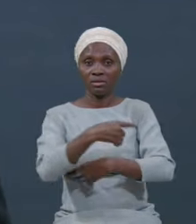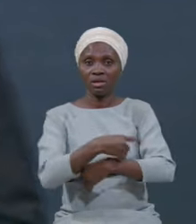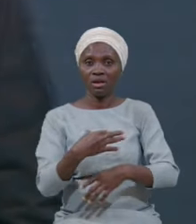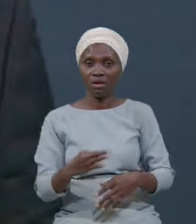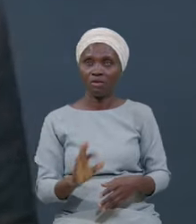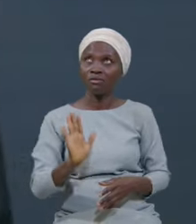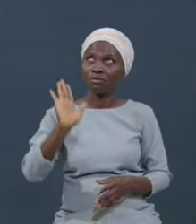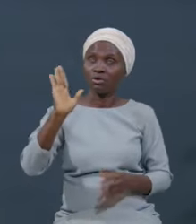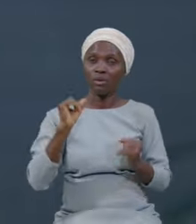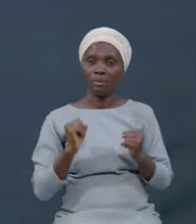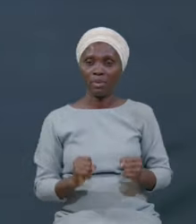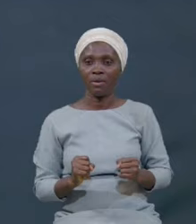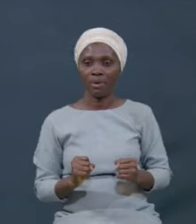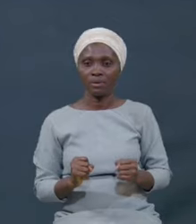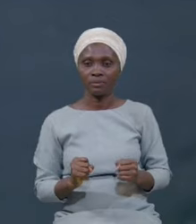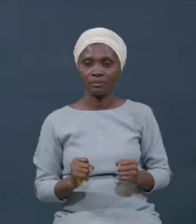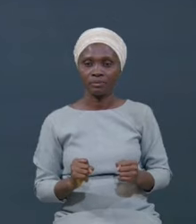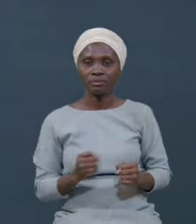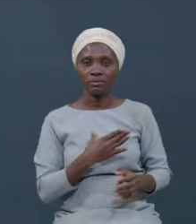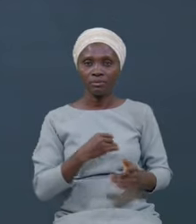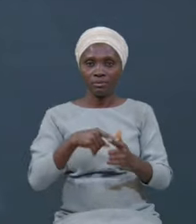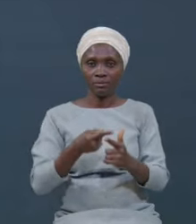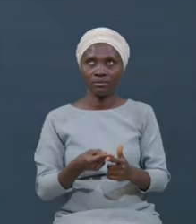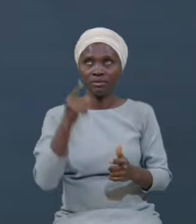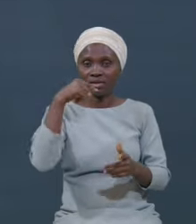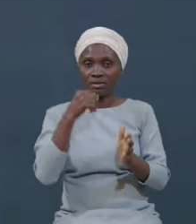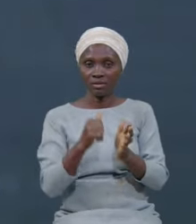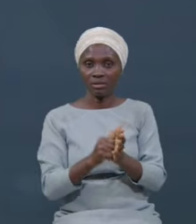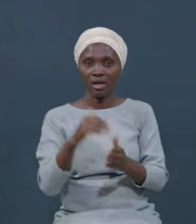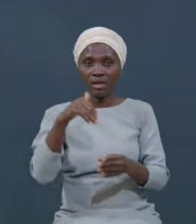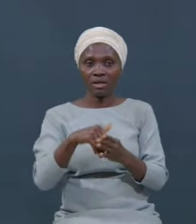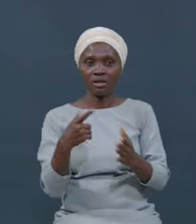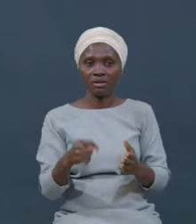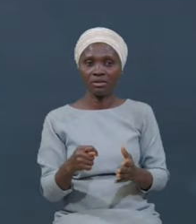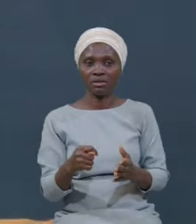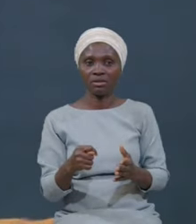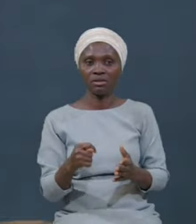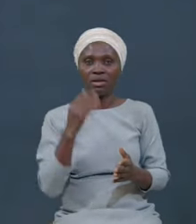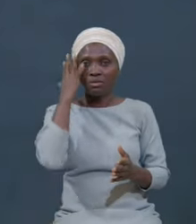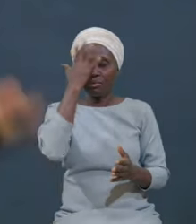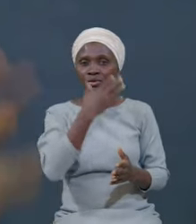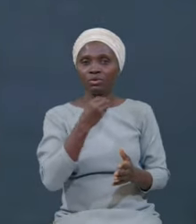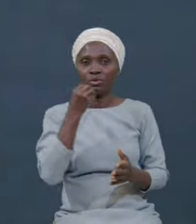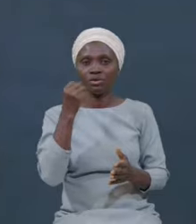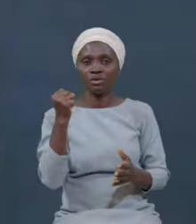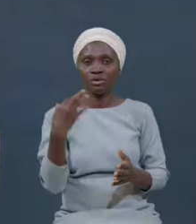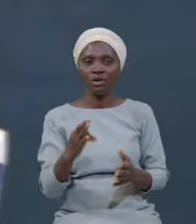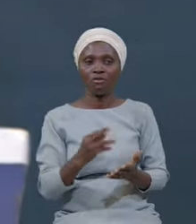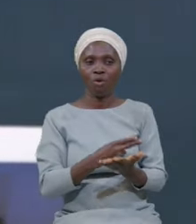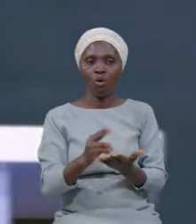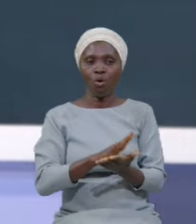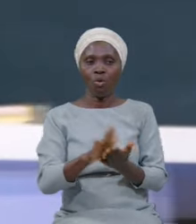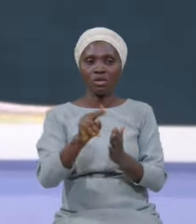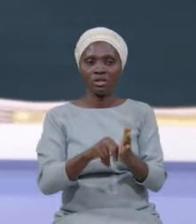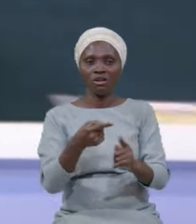power. And then it says, in the beauties of holiness, from the womb of the